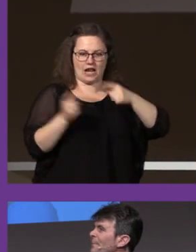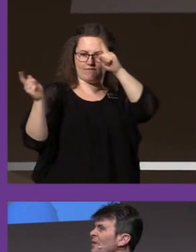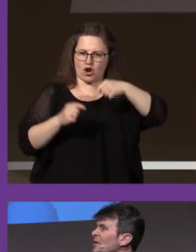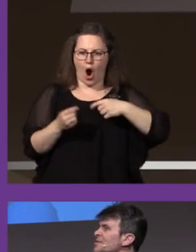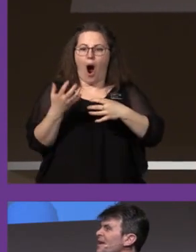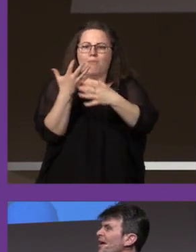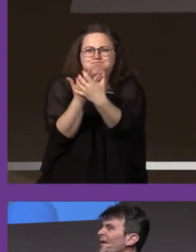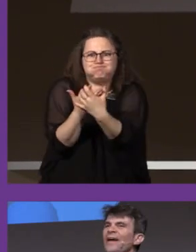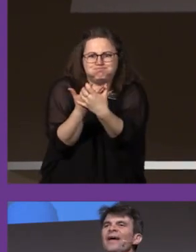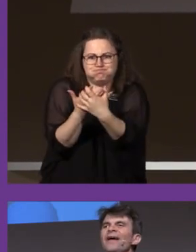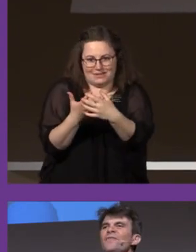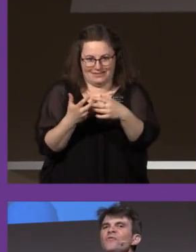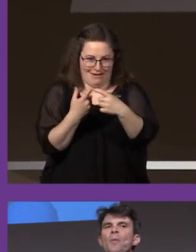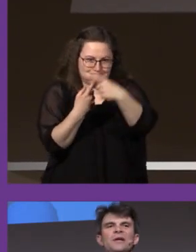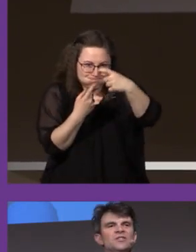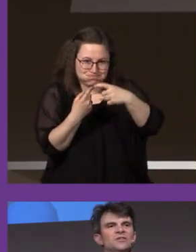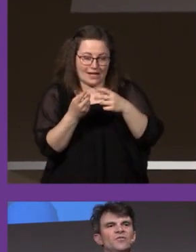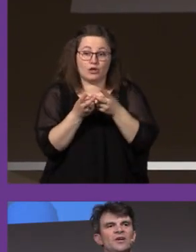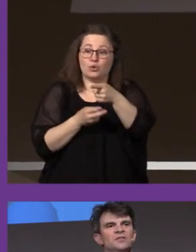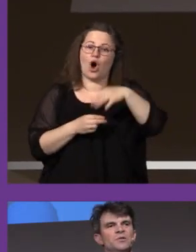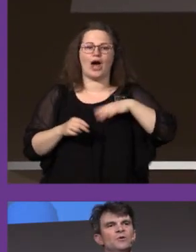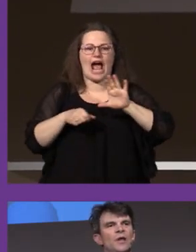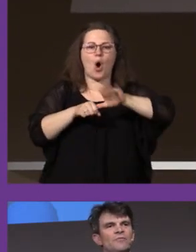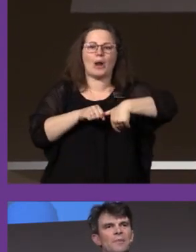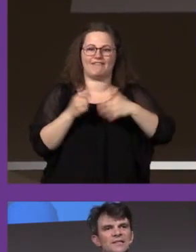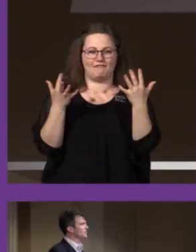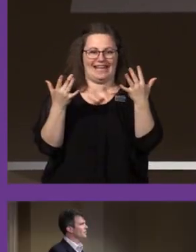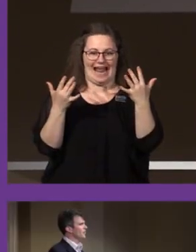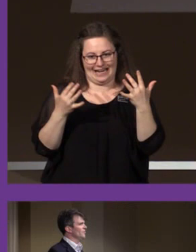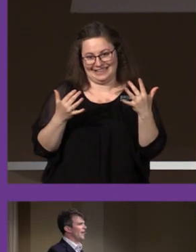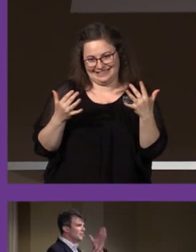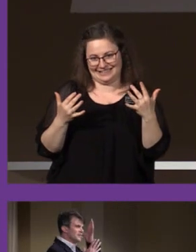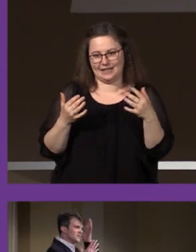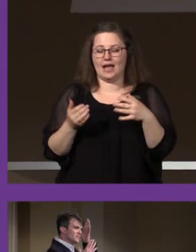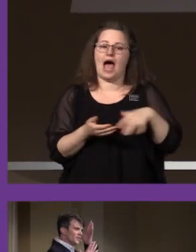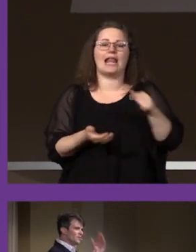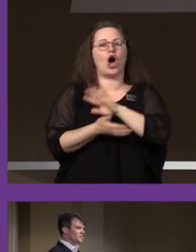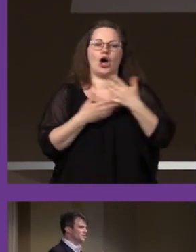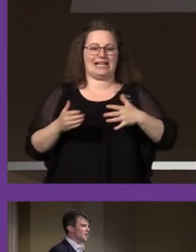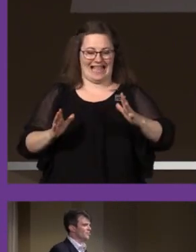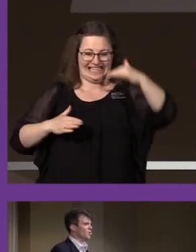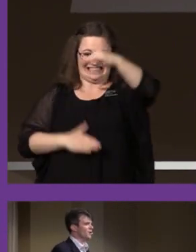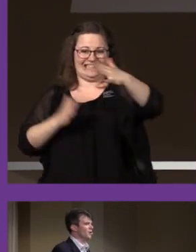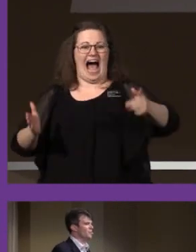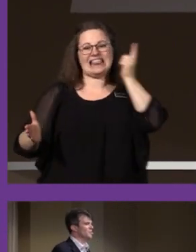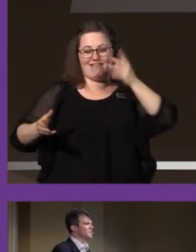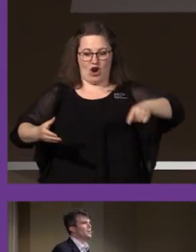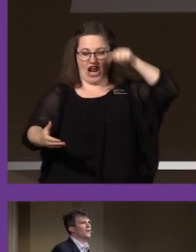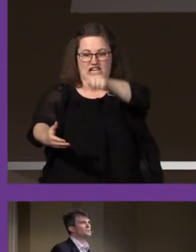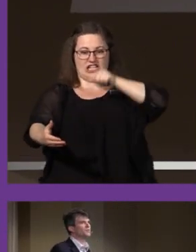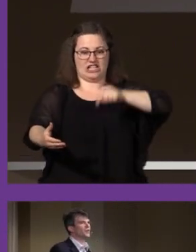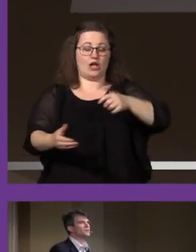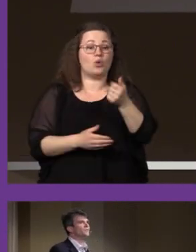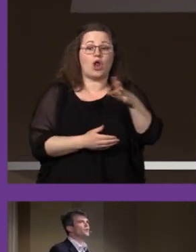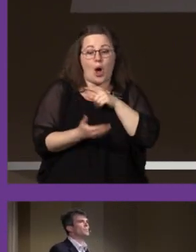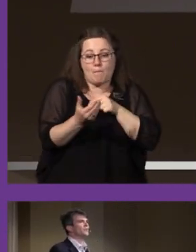okay? So if you've got big sausage fingers, we don't all have massive phablet phones. Some people